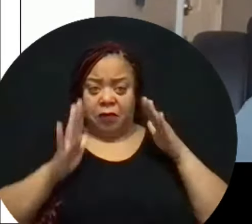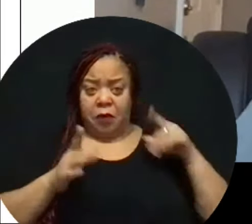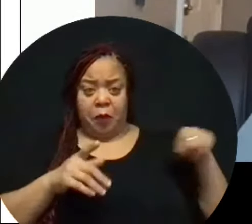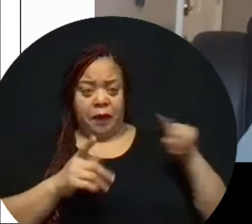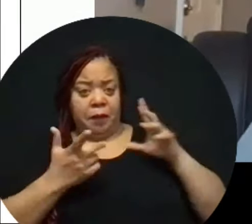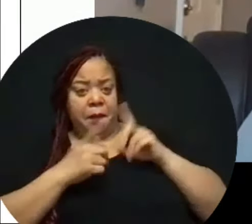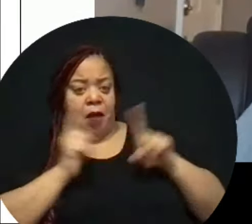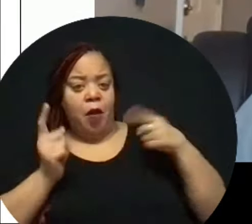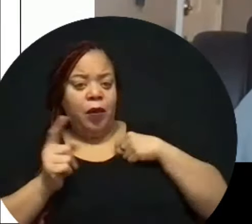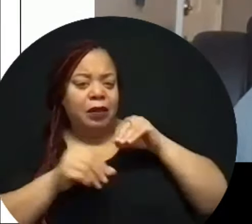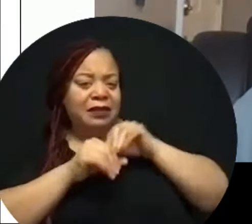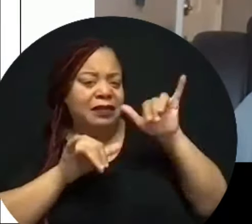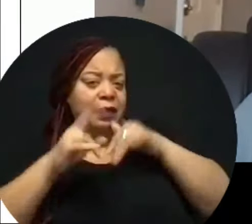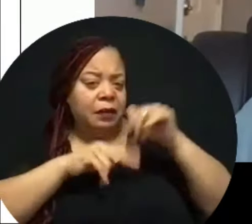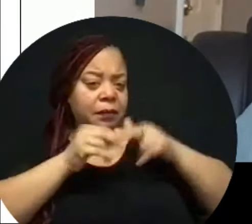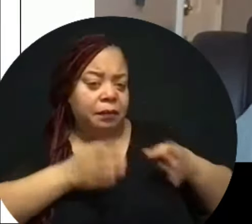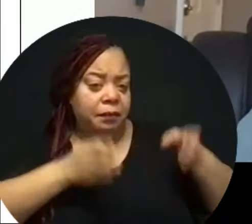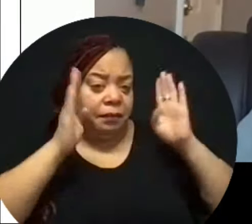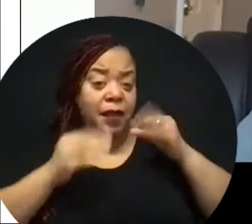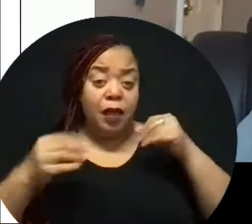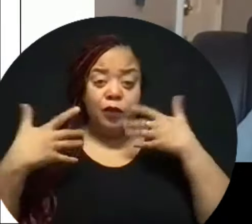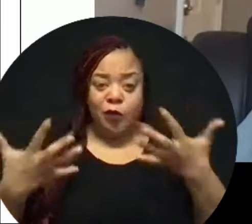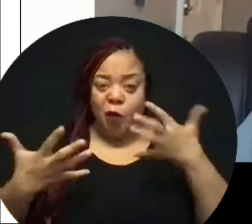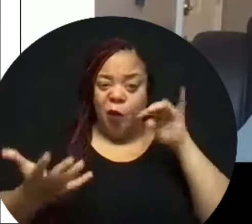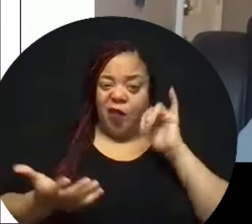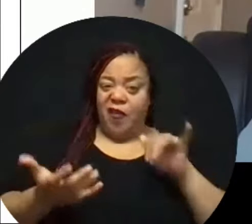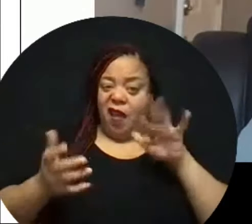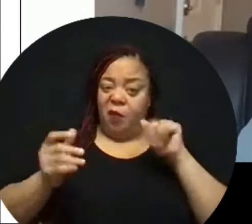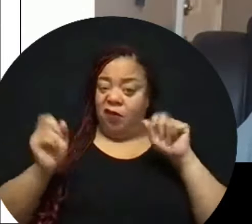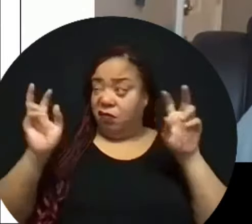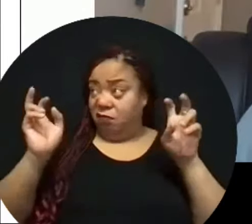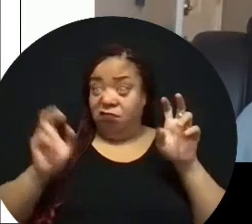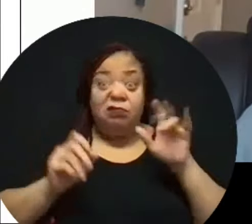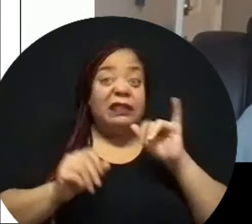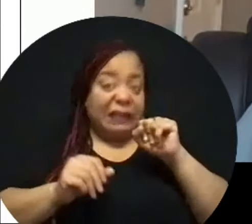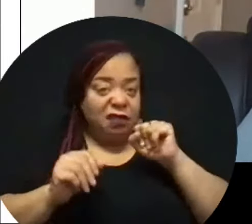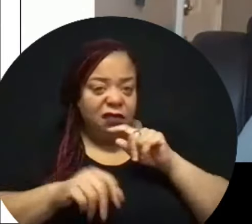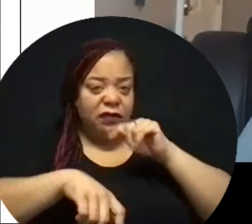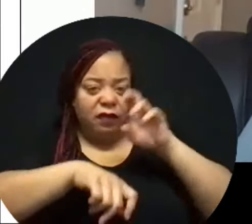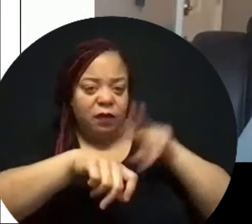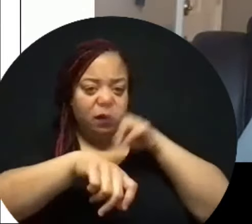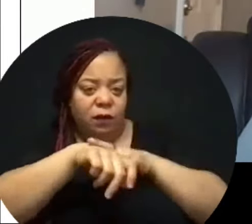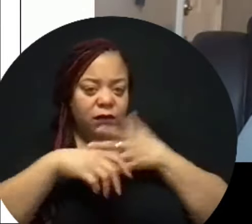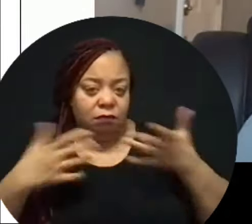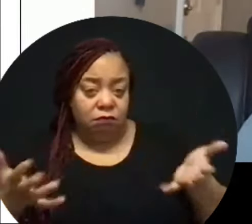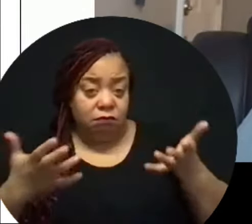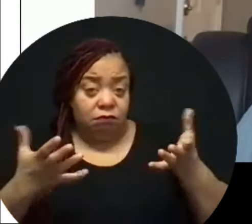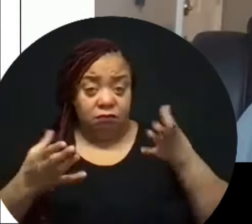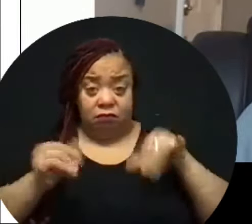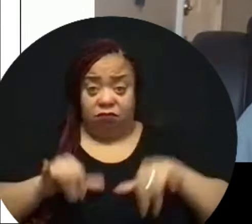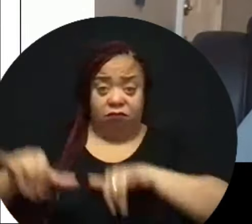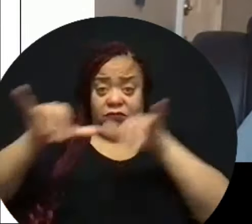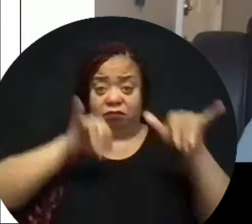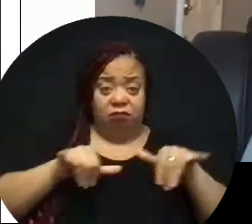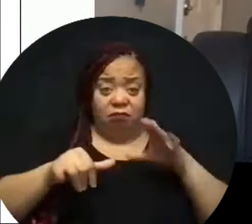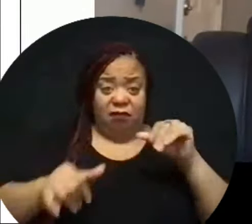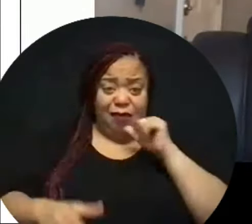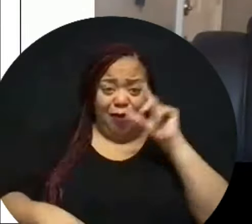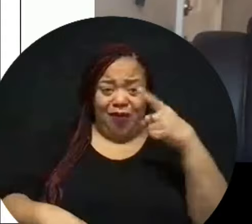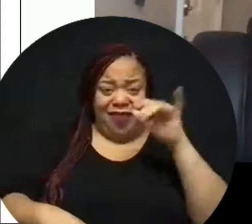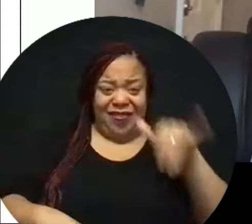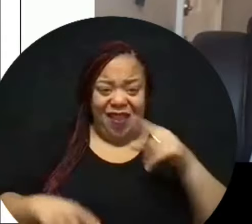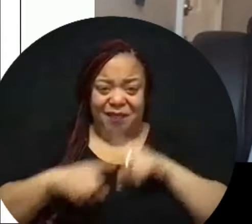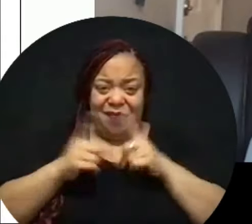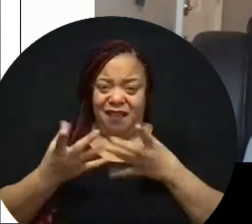they did on people. Like there was one I remember reading about a while back where they injected small amounts of plutonium into the